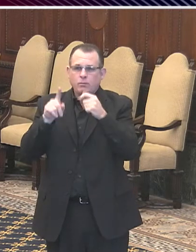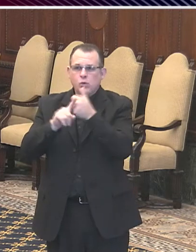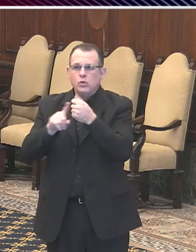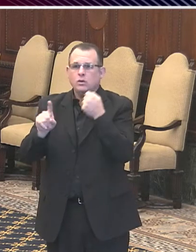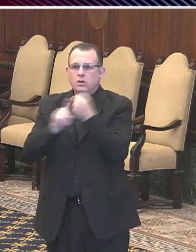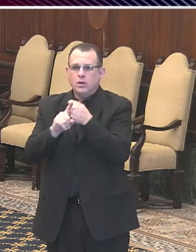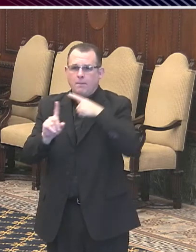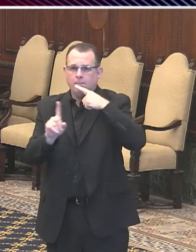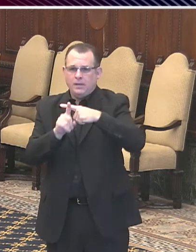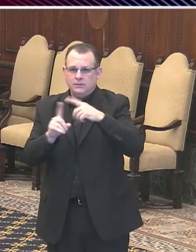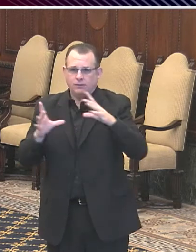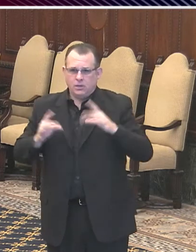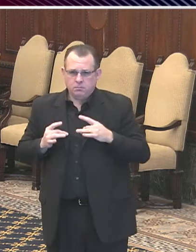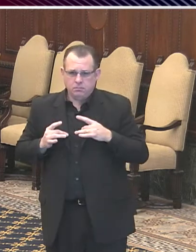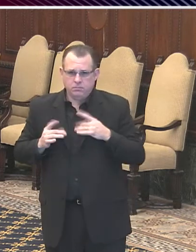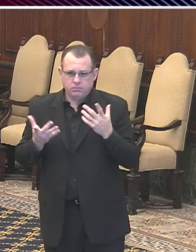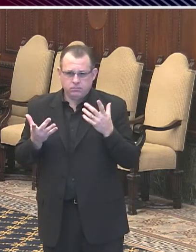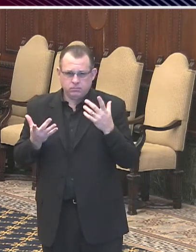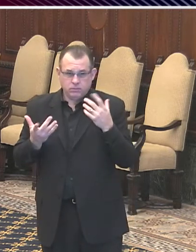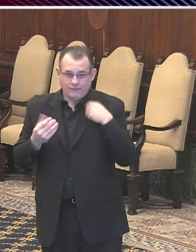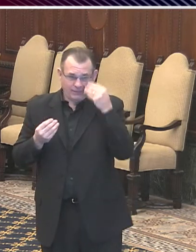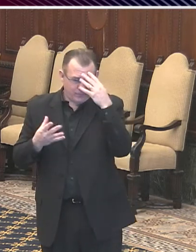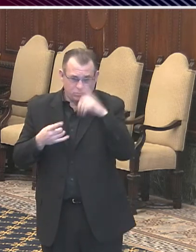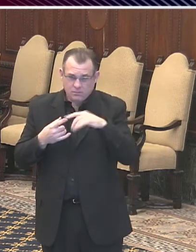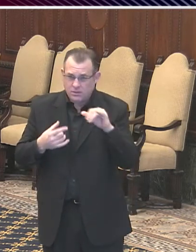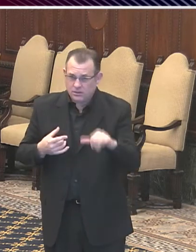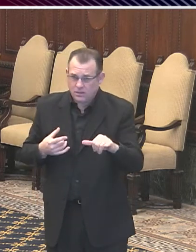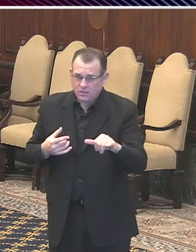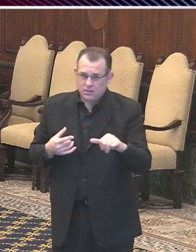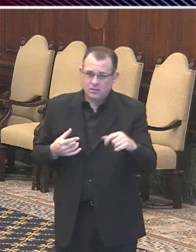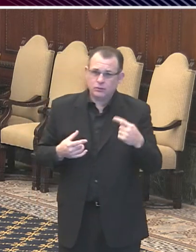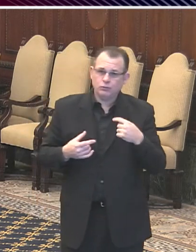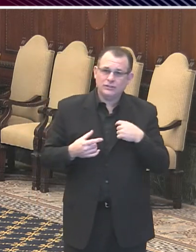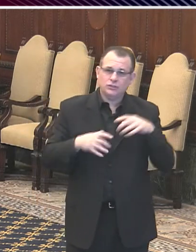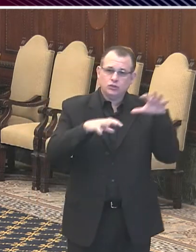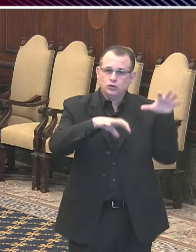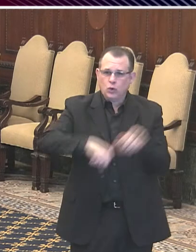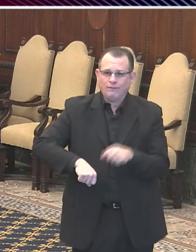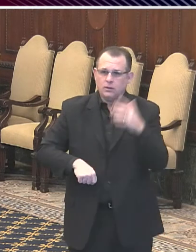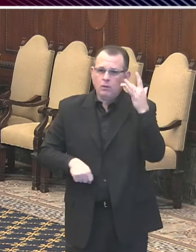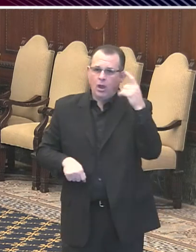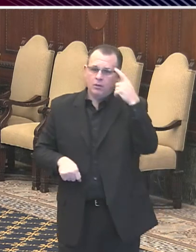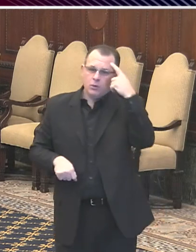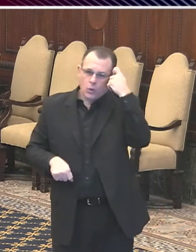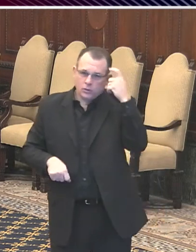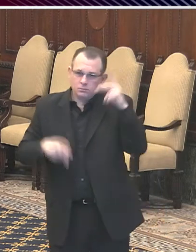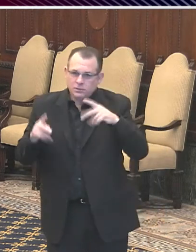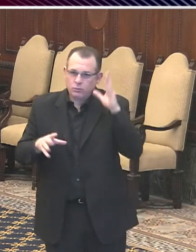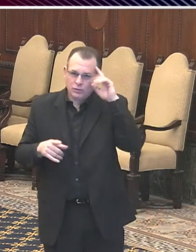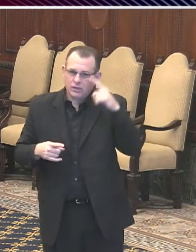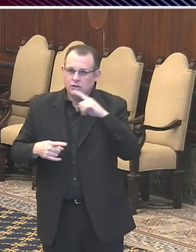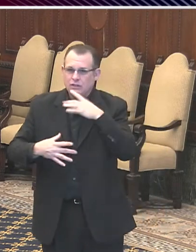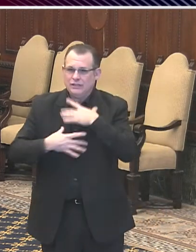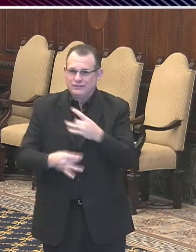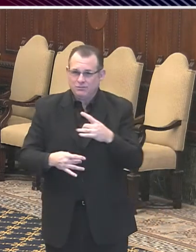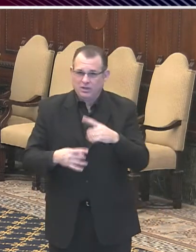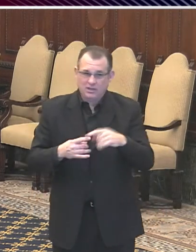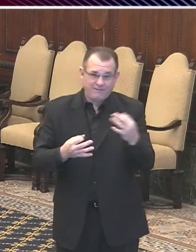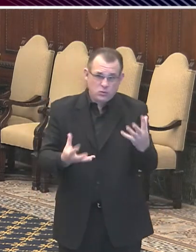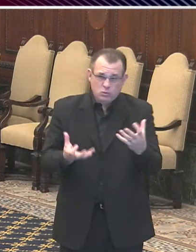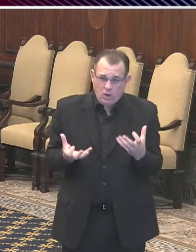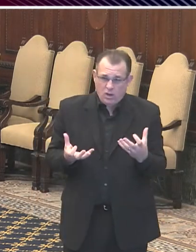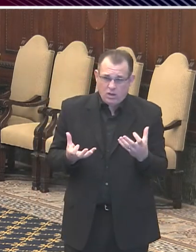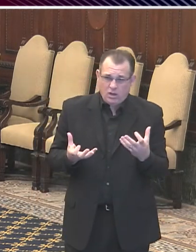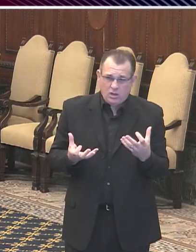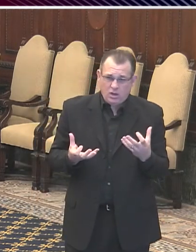coming back online? We took it off because we thought people weren't interested in it. If people are interested, we can certainly put in a